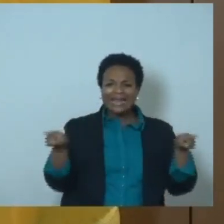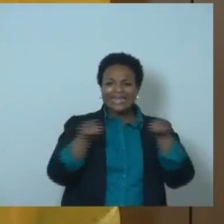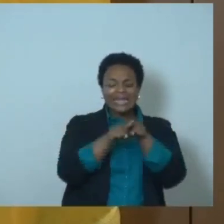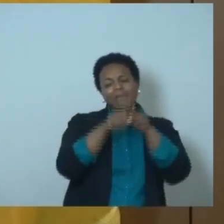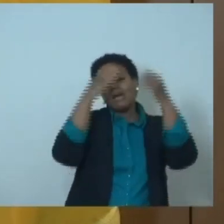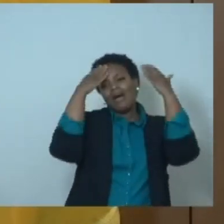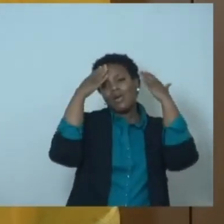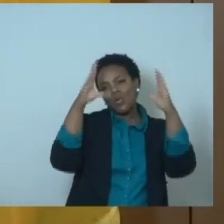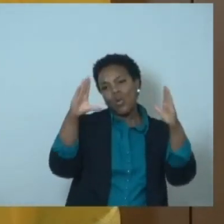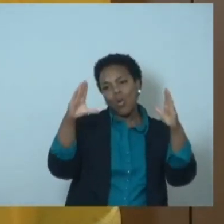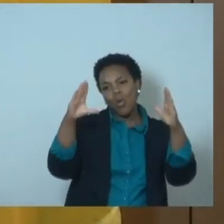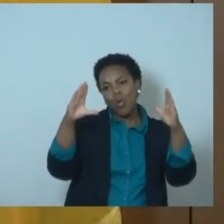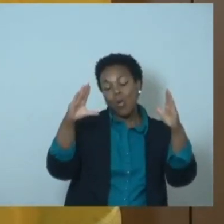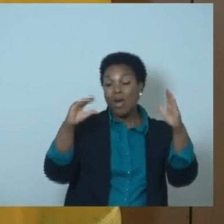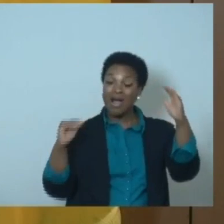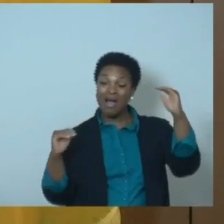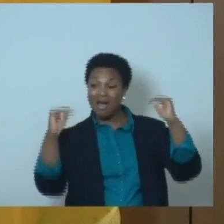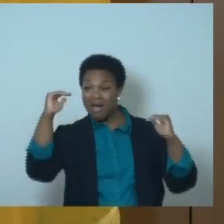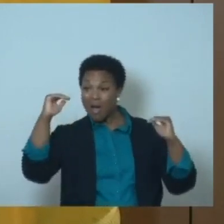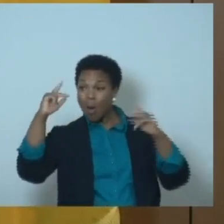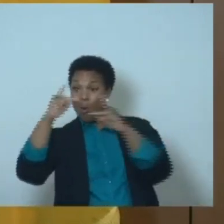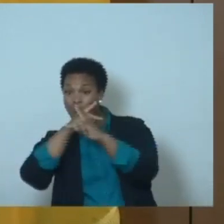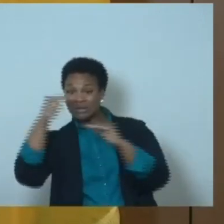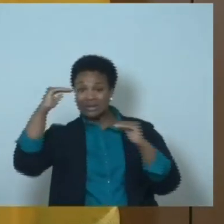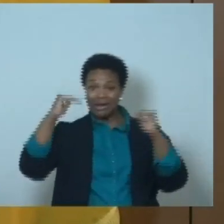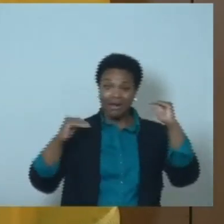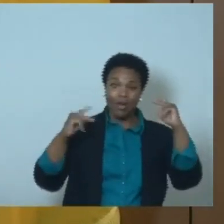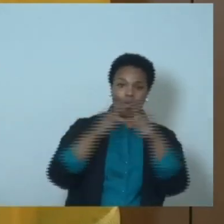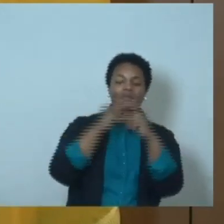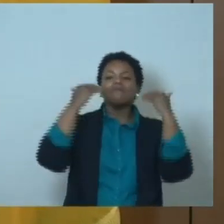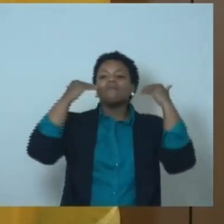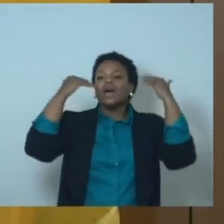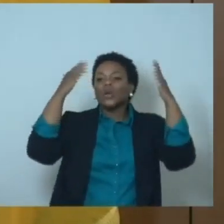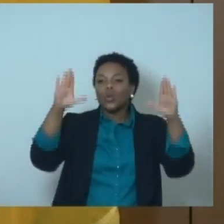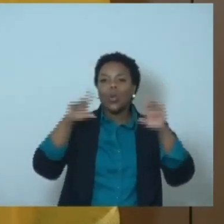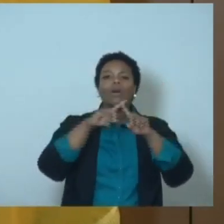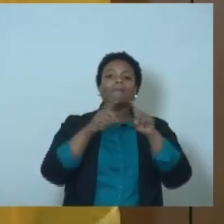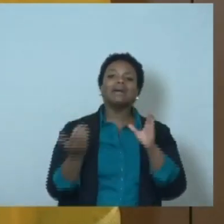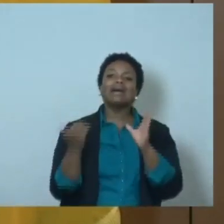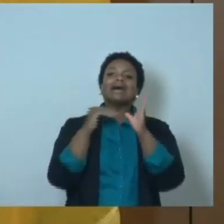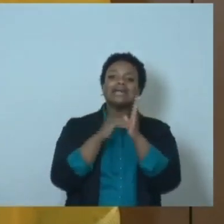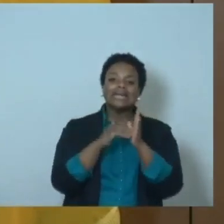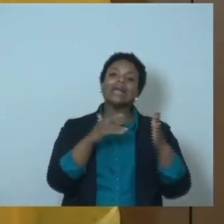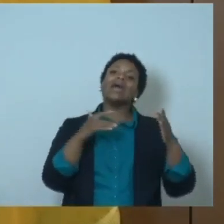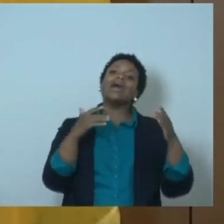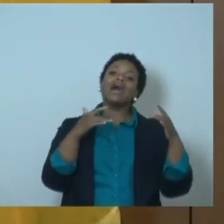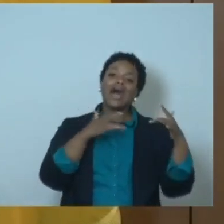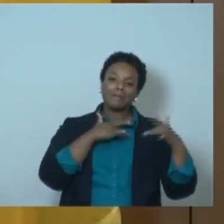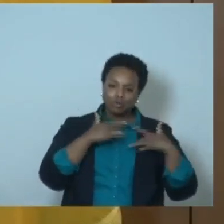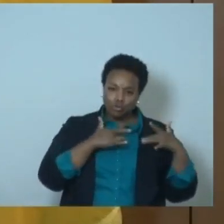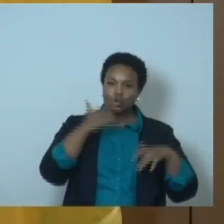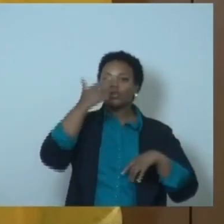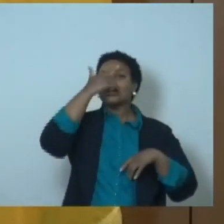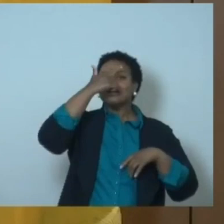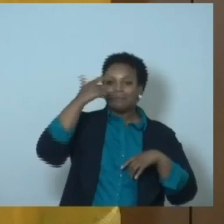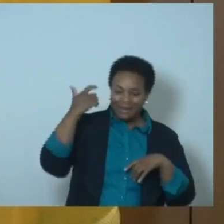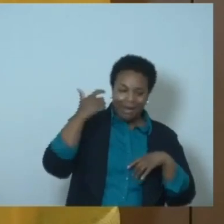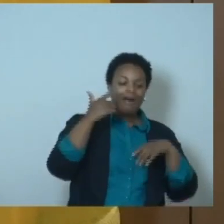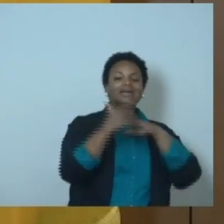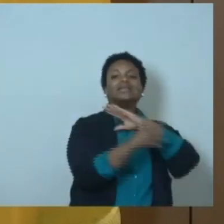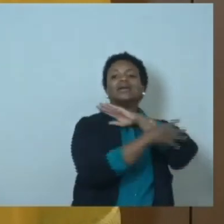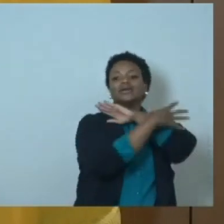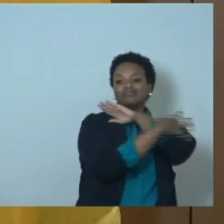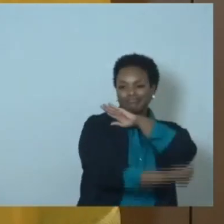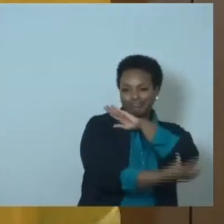higher, but I'm concerned about a number of factors, again, tied to chronic illness and socioeconomic